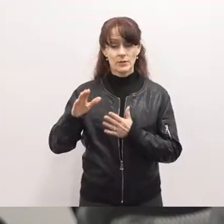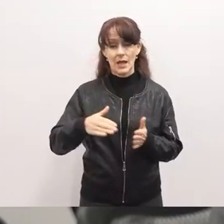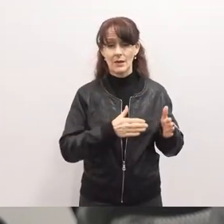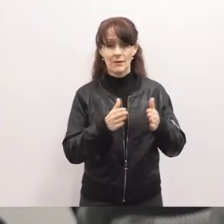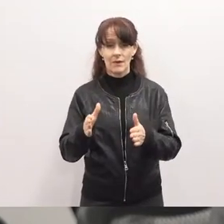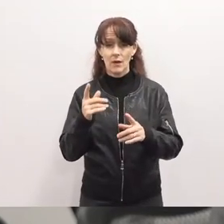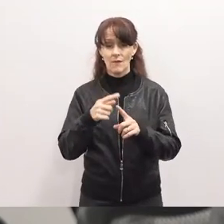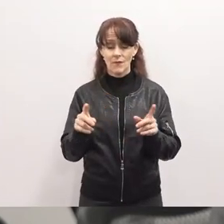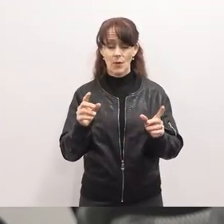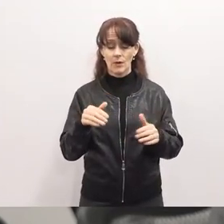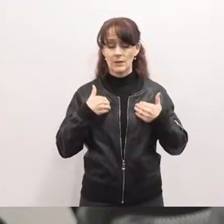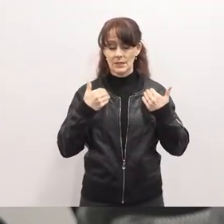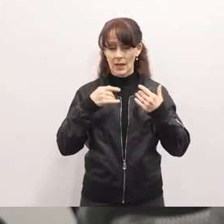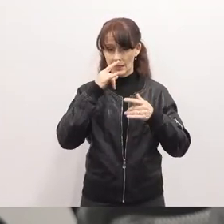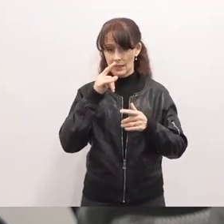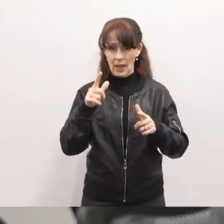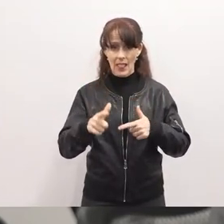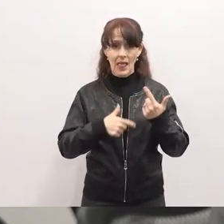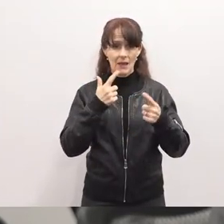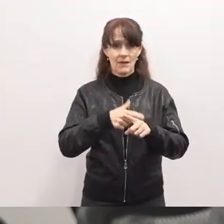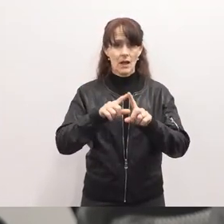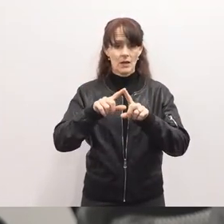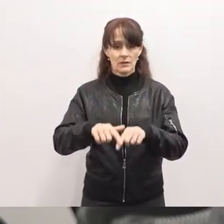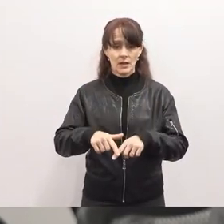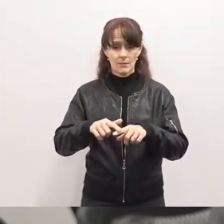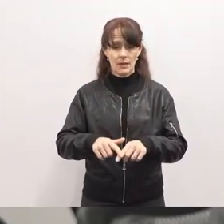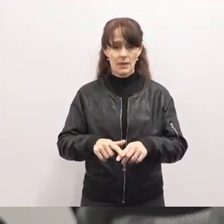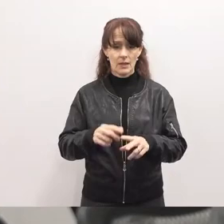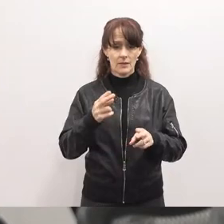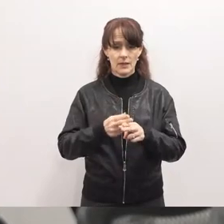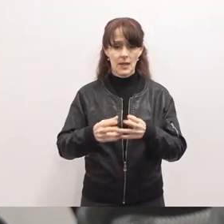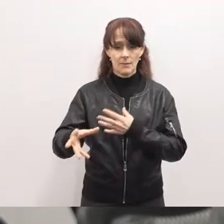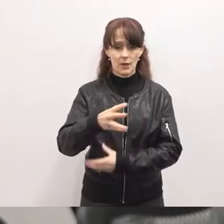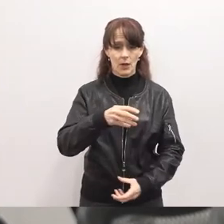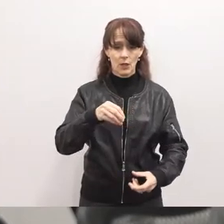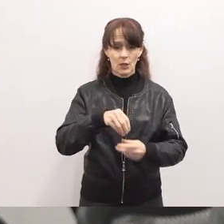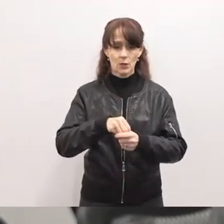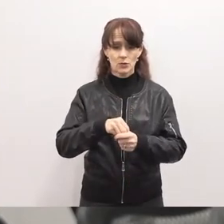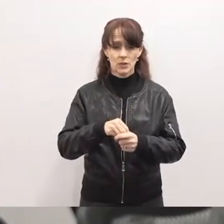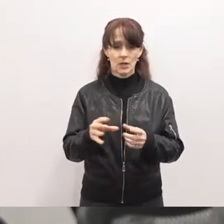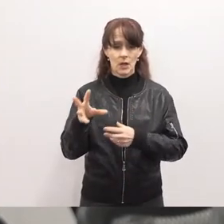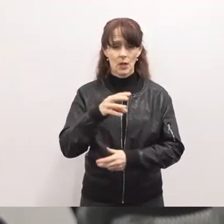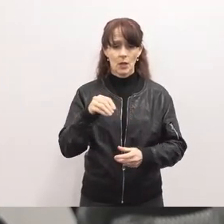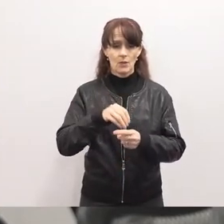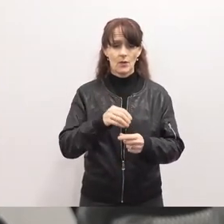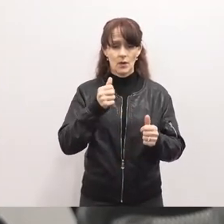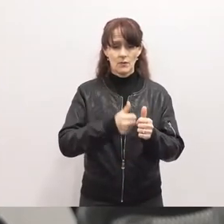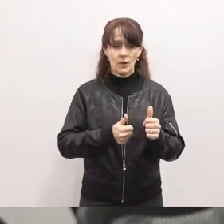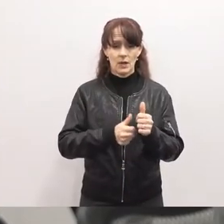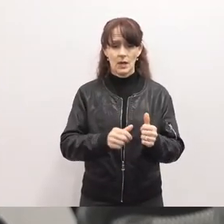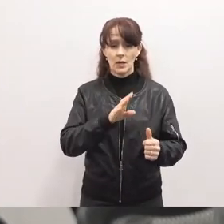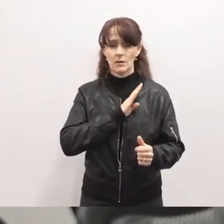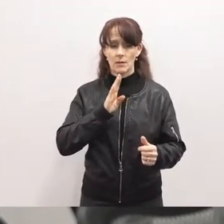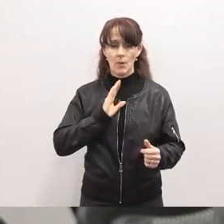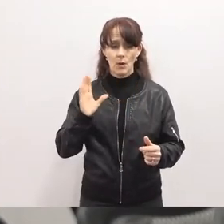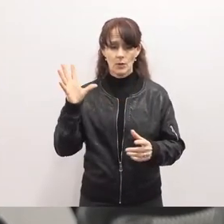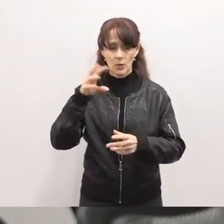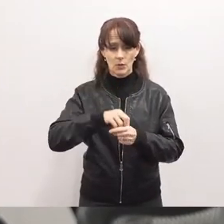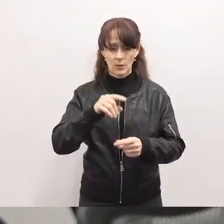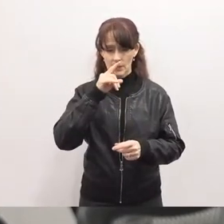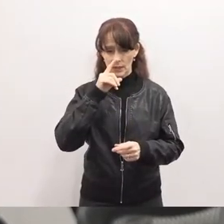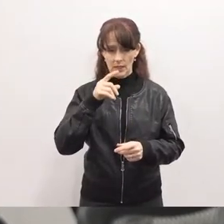impressionable kids to fall into a lifelong medical dependence in the name of inclusion. Inclusion would be for each board member to include these kids